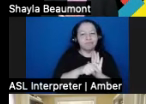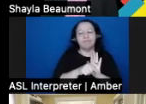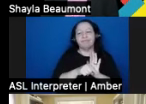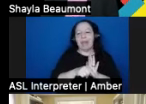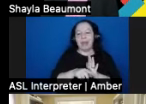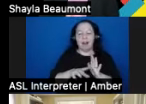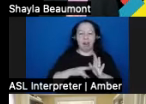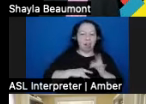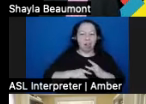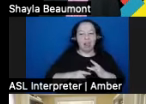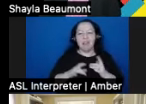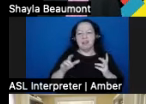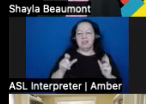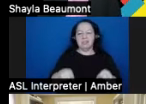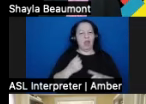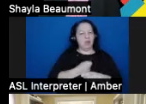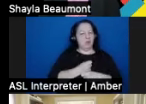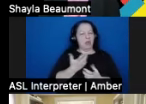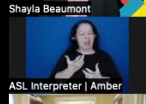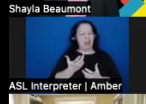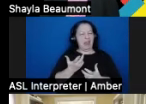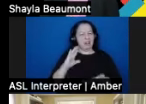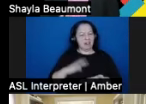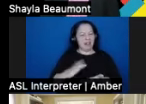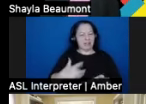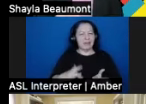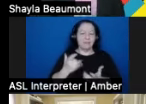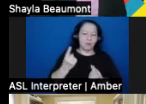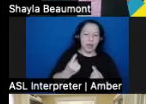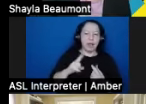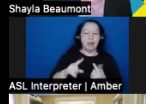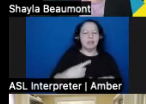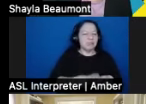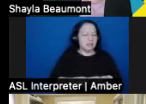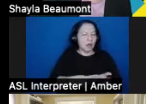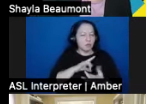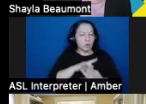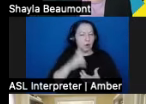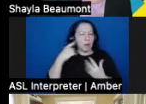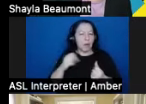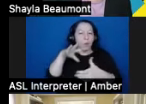desensitize conversations around mental health in our communities. So